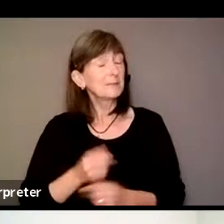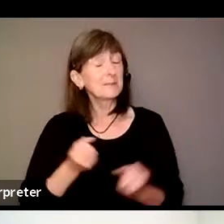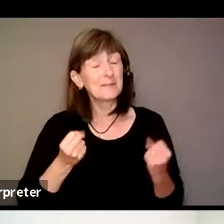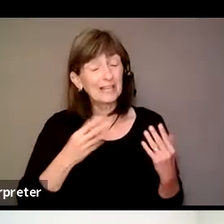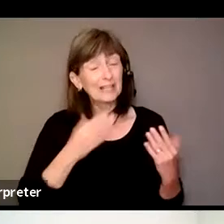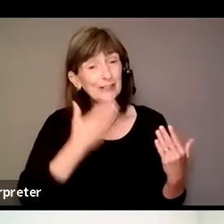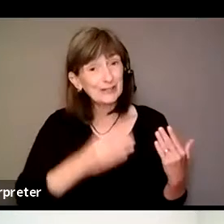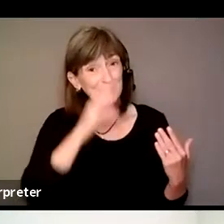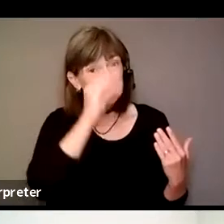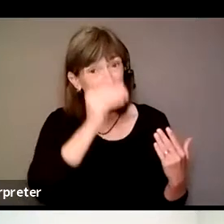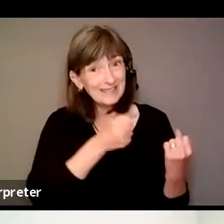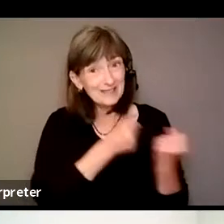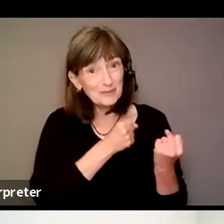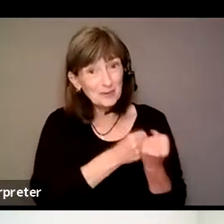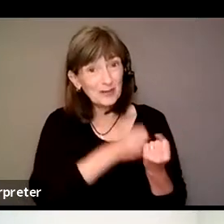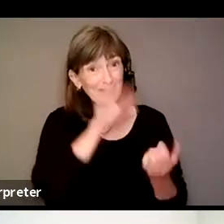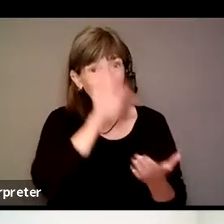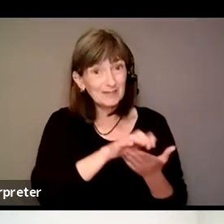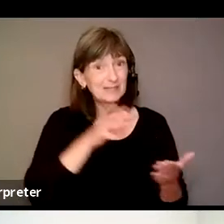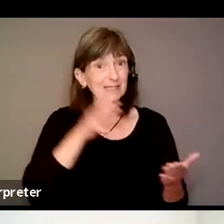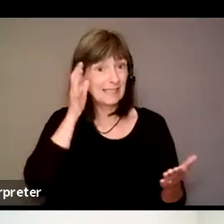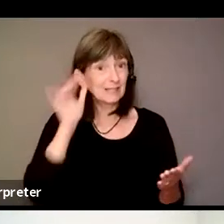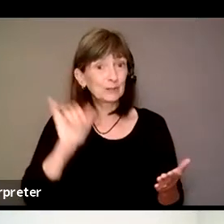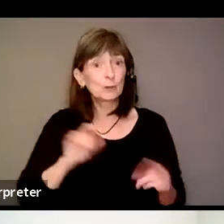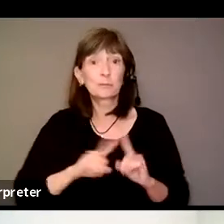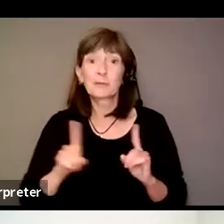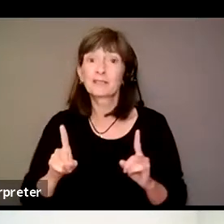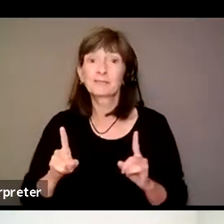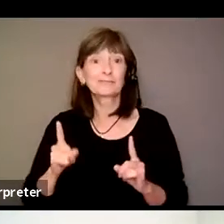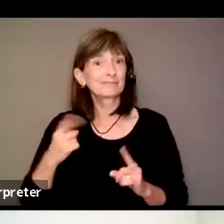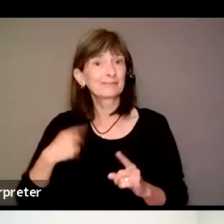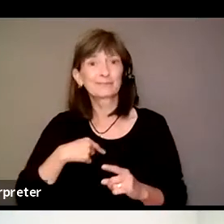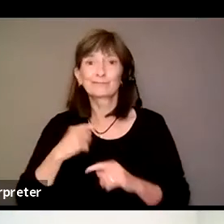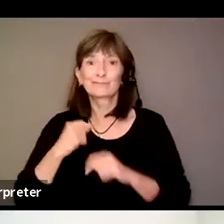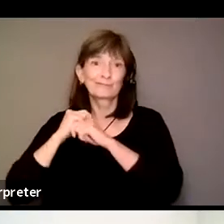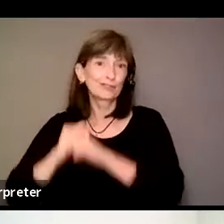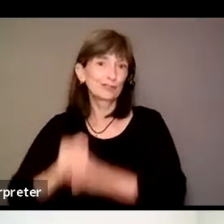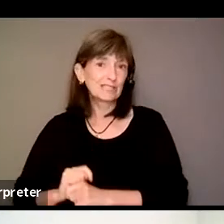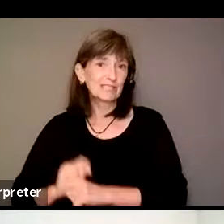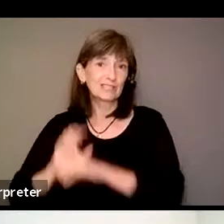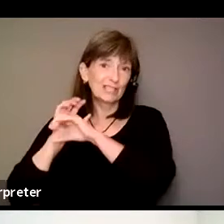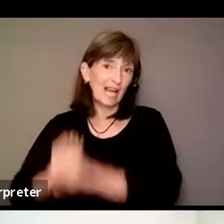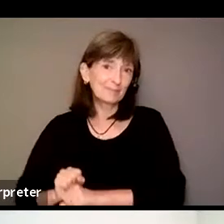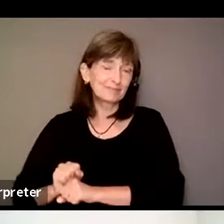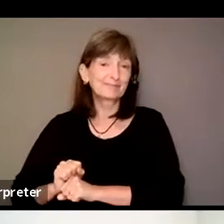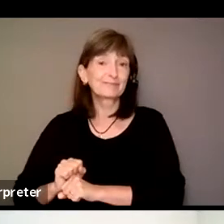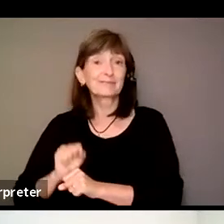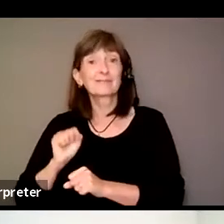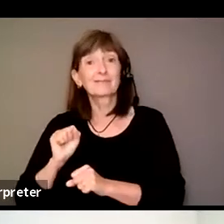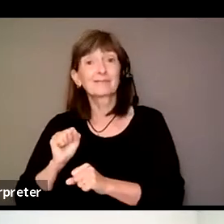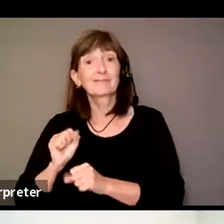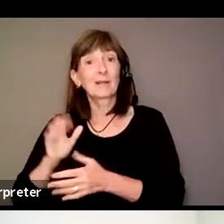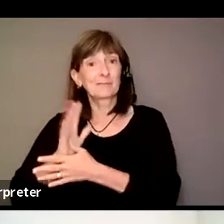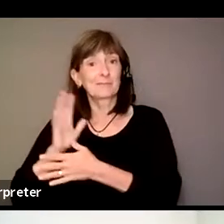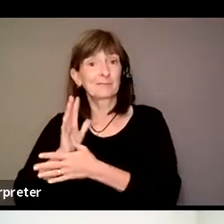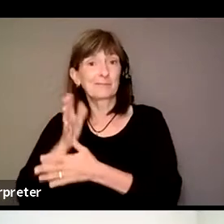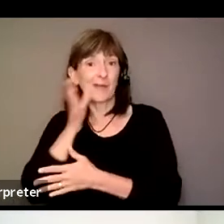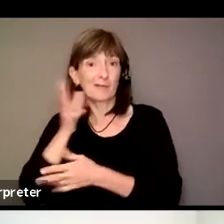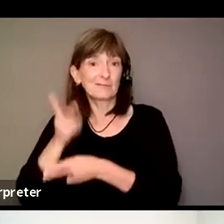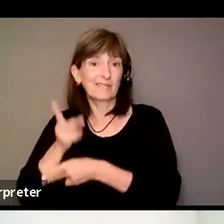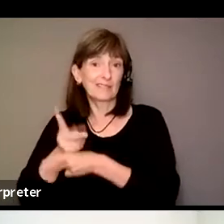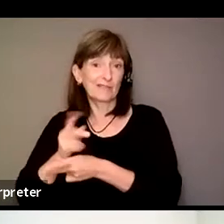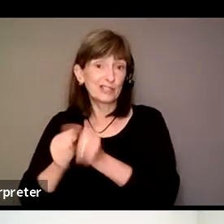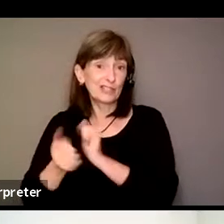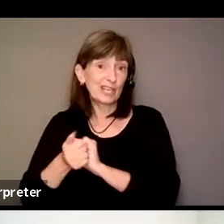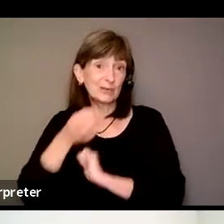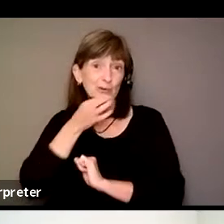who support good dads and husbands as well, but ultimately we know traditionally that, you know, this probably won't change, but we need to come up with